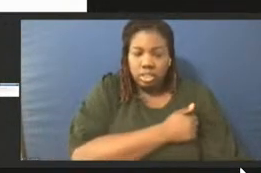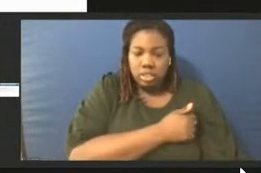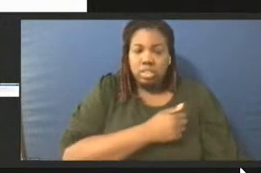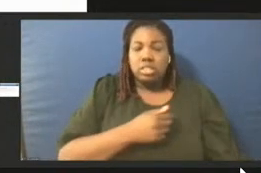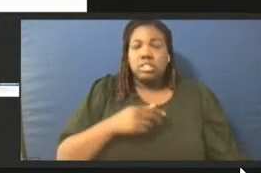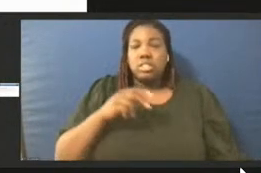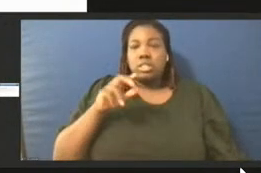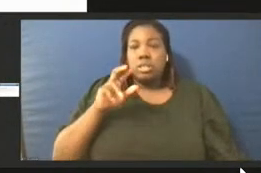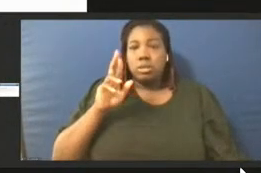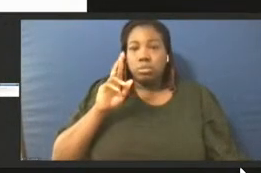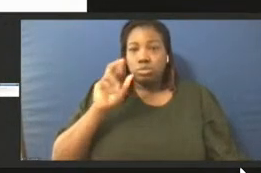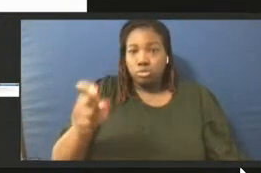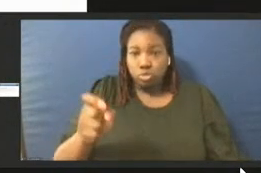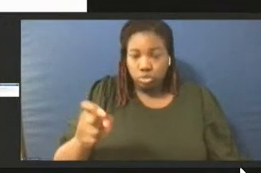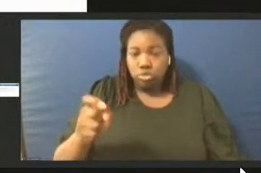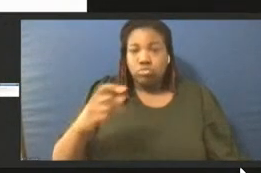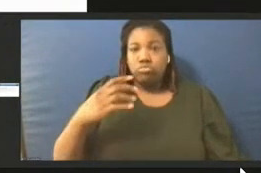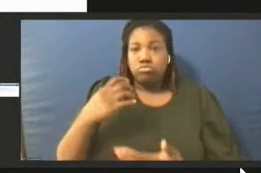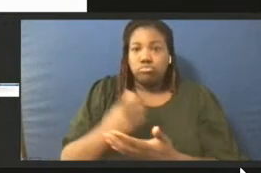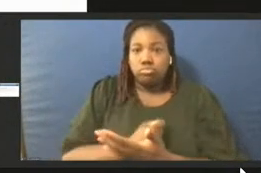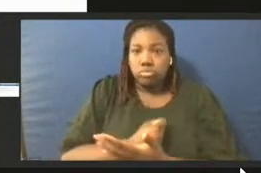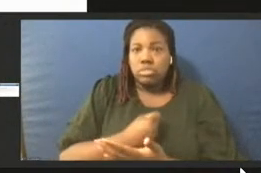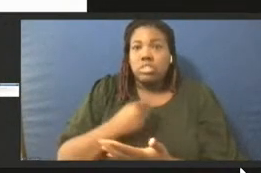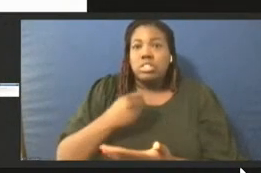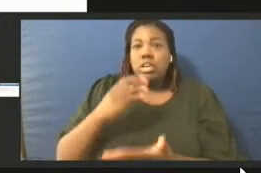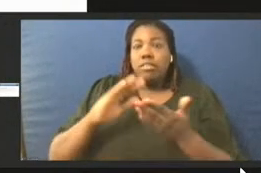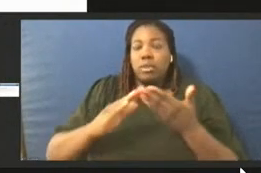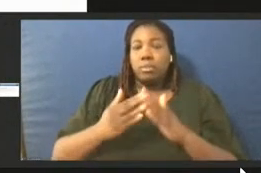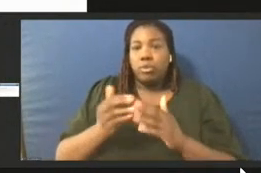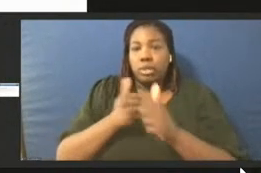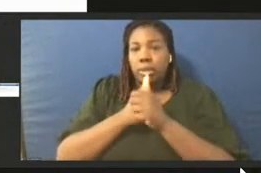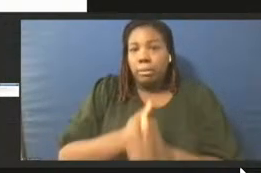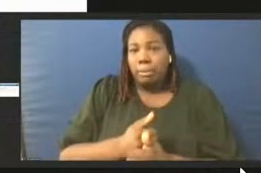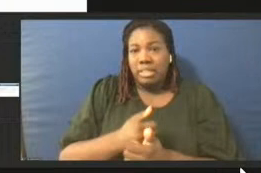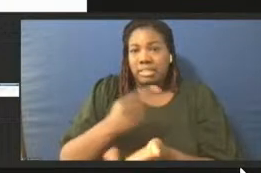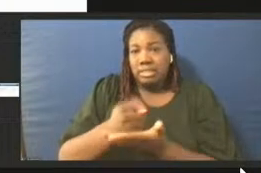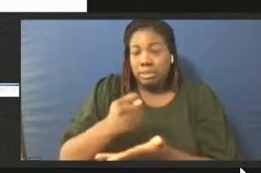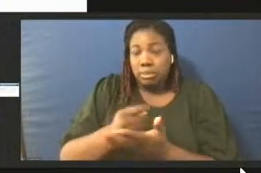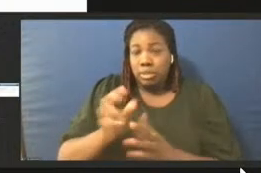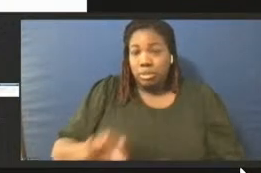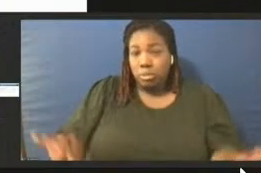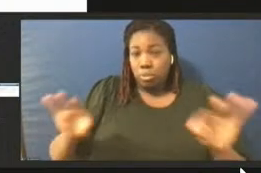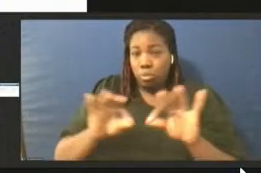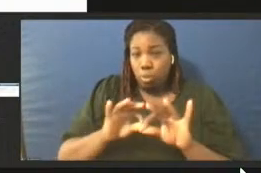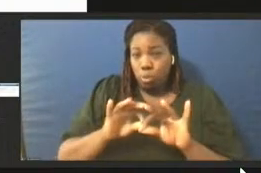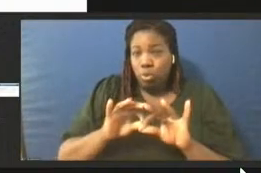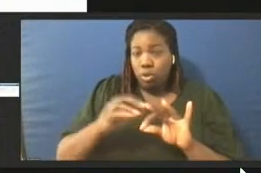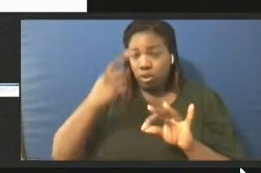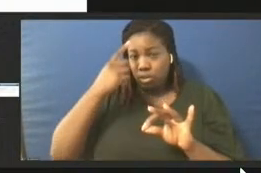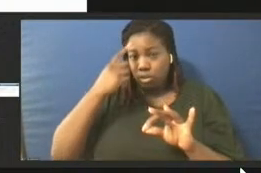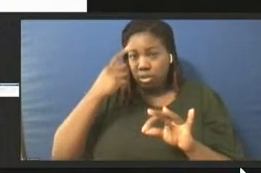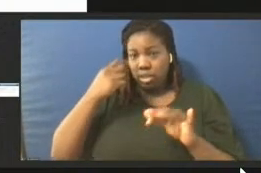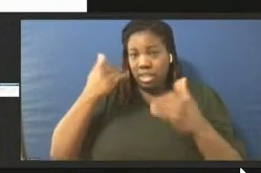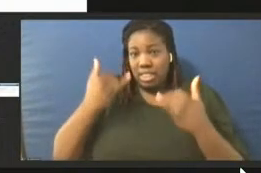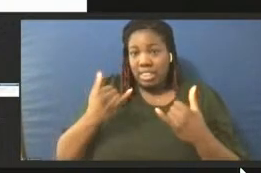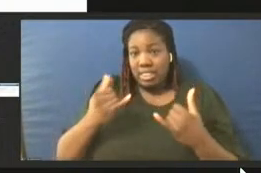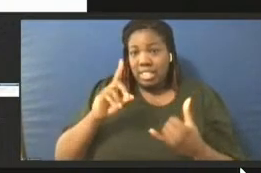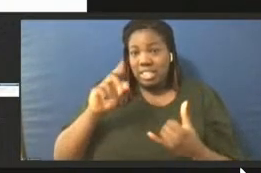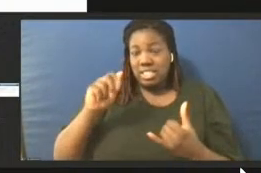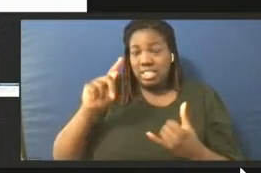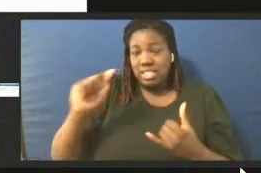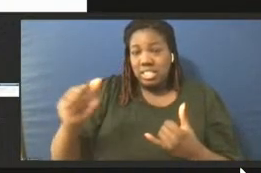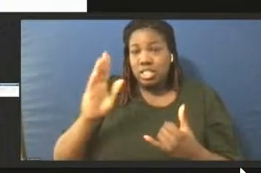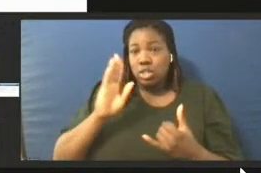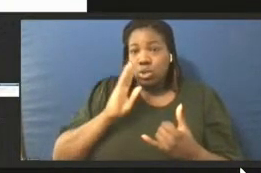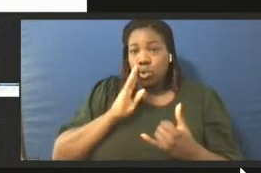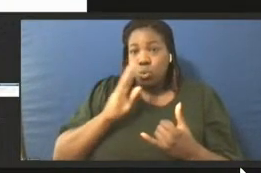and utilization of community-based therapy. Importantly, I think this is an important theme, this data would also be